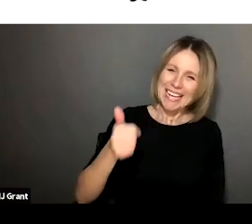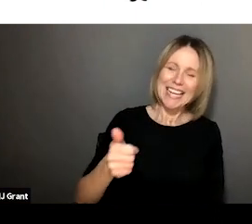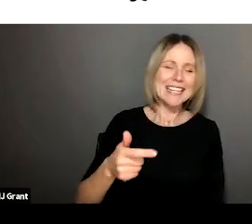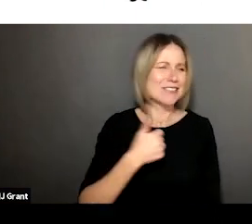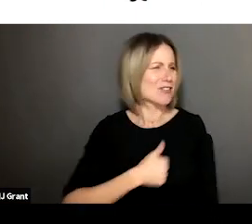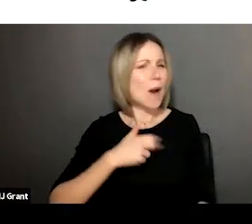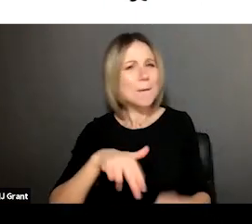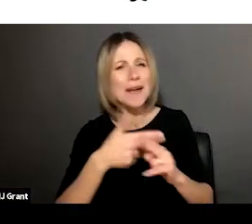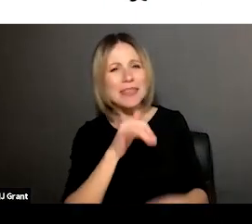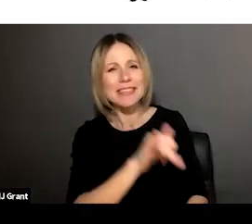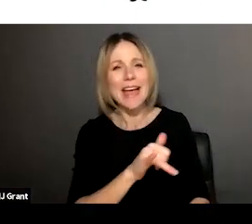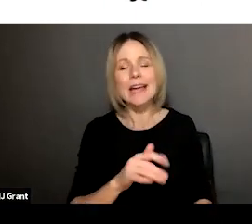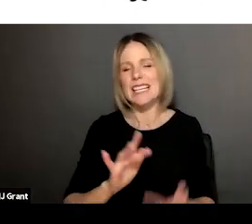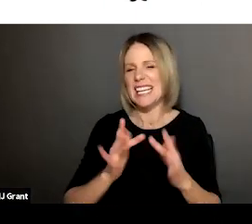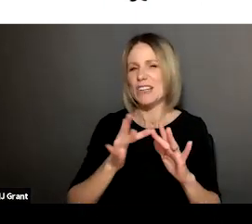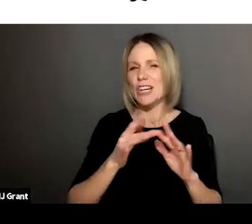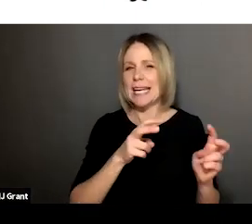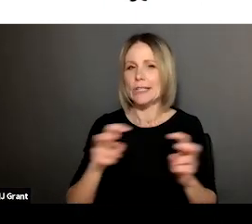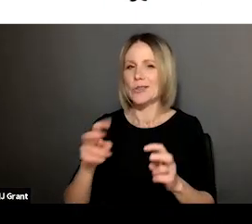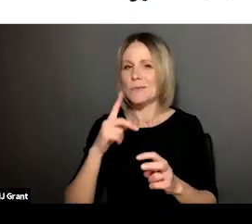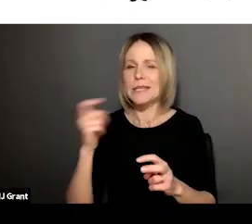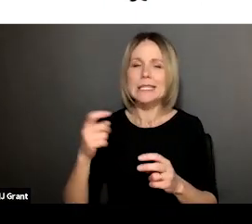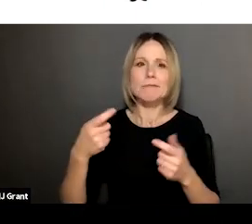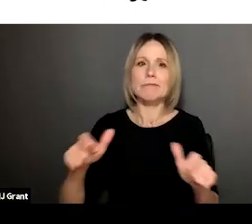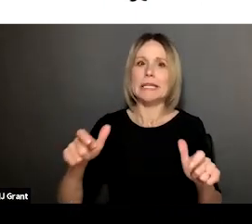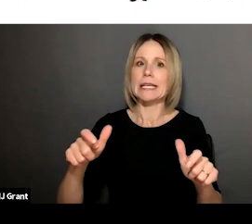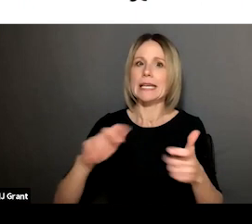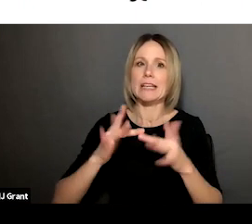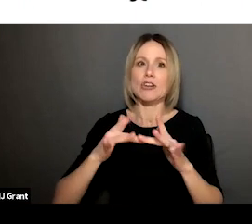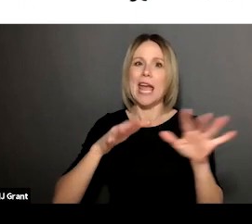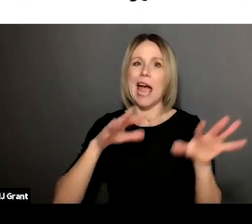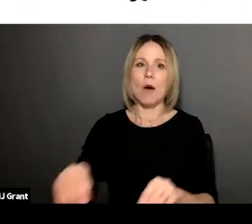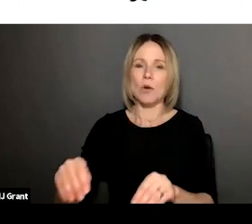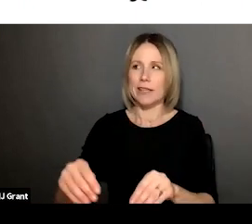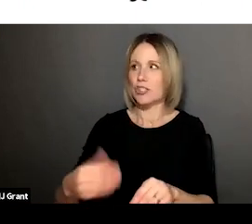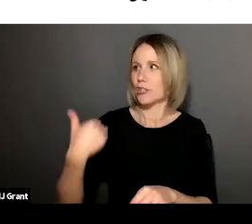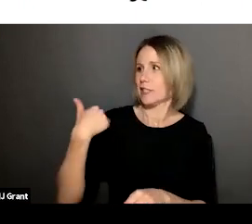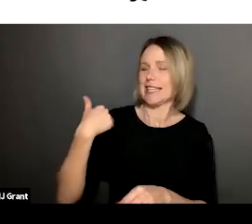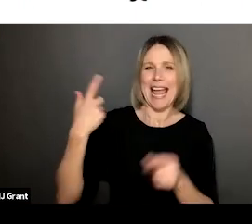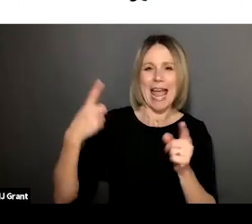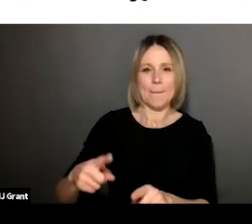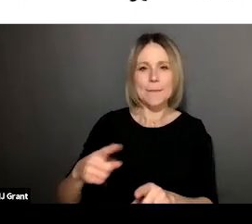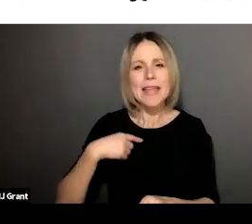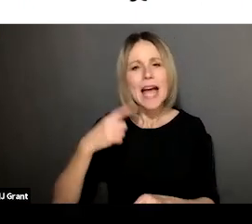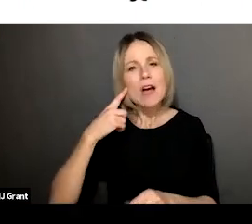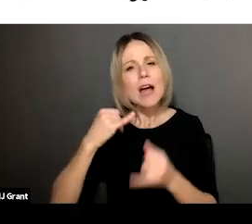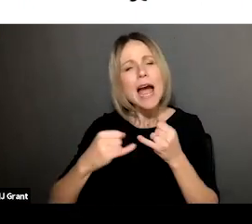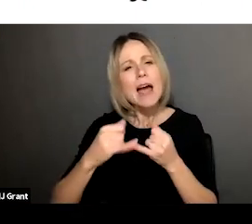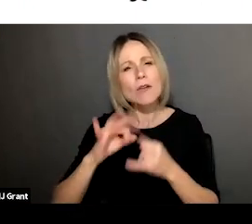outage of a couple of days ago. So I apologize for that. I heard the end of your